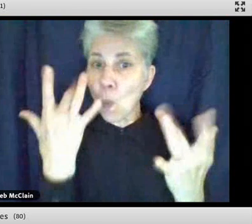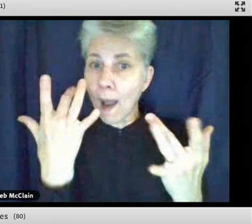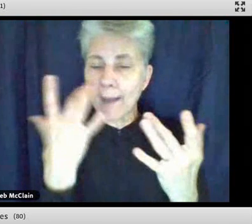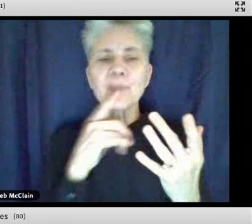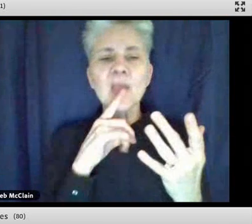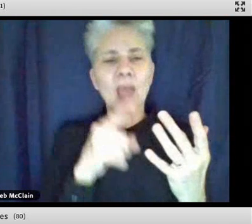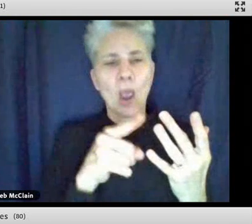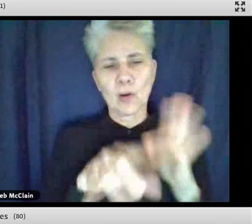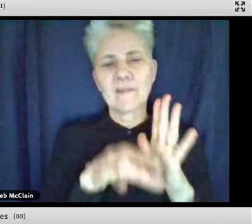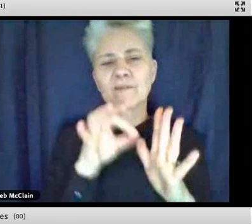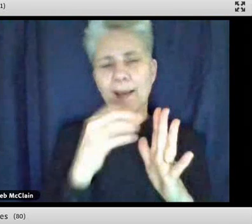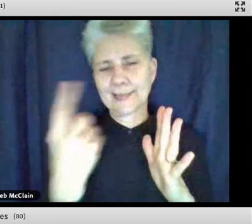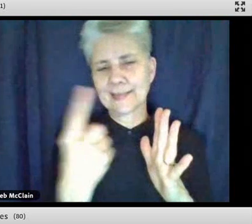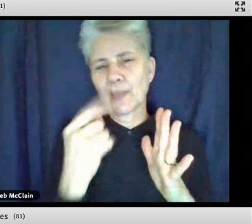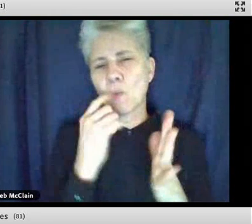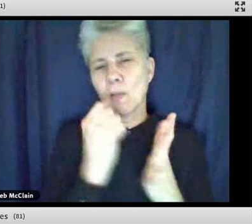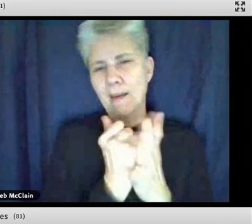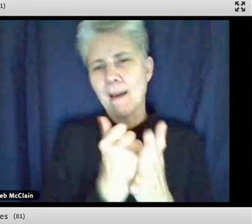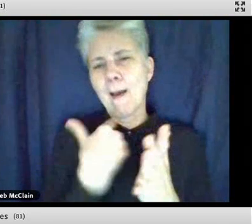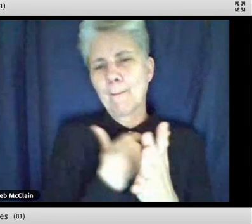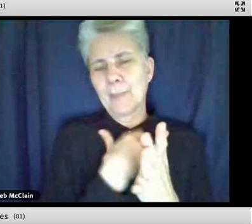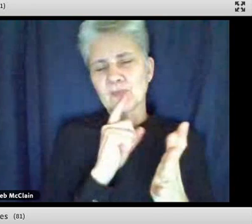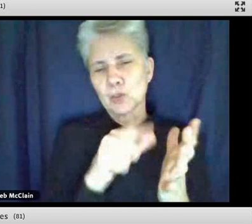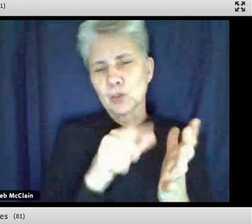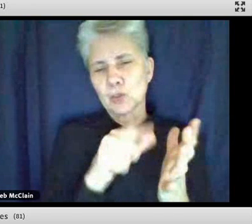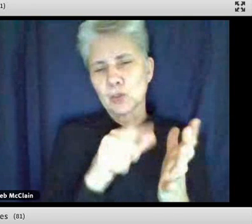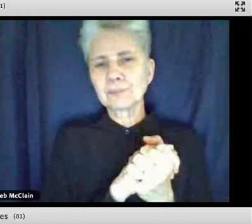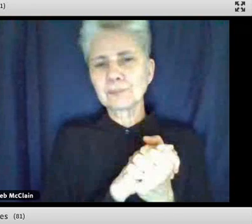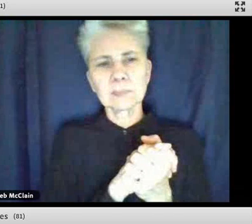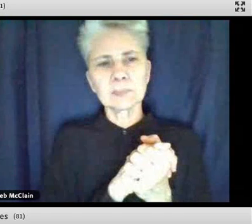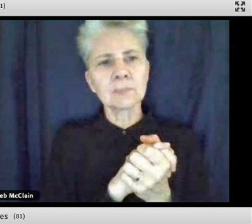going to find some things that will help us, definitely.